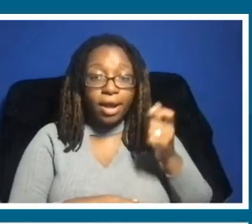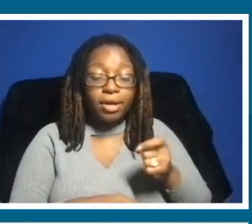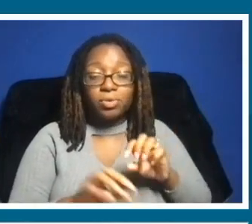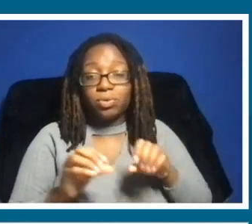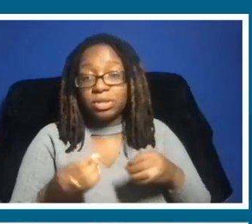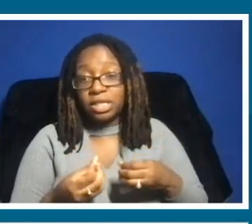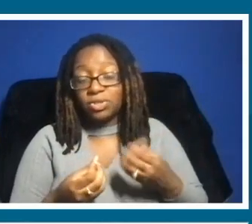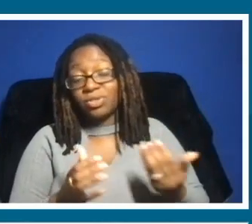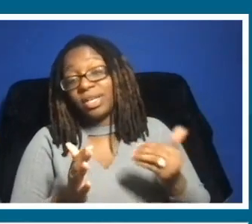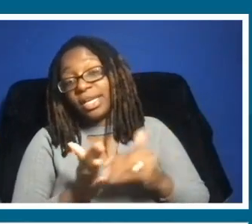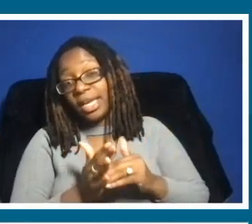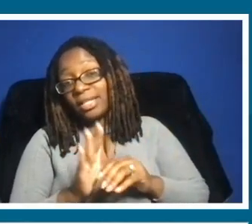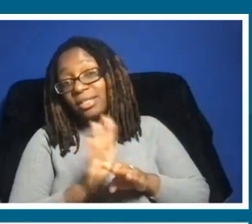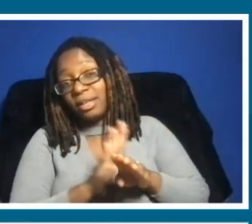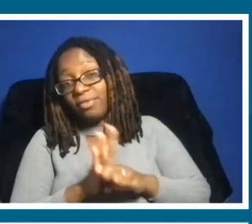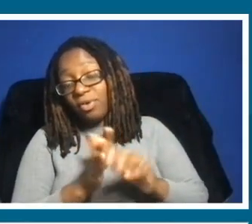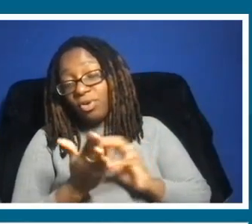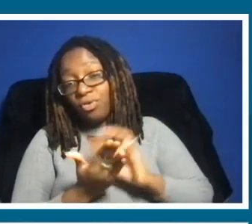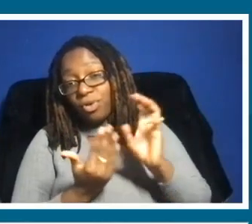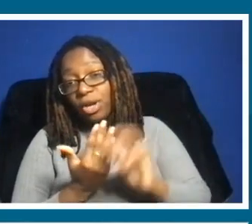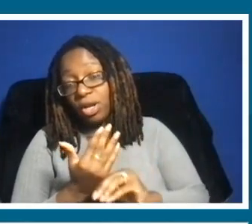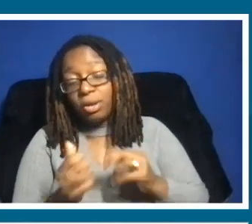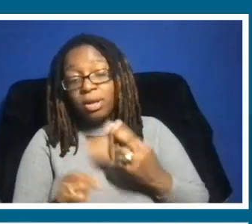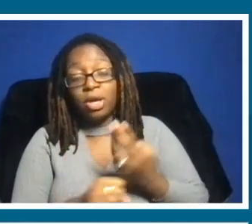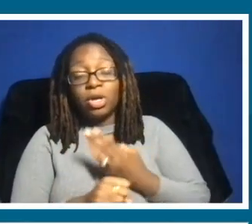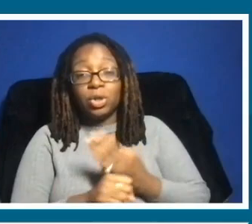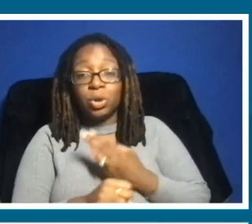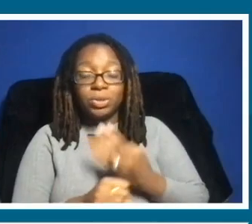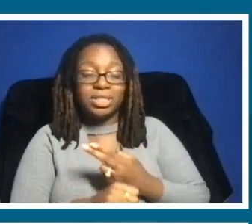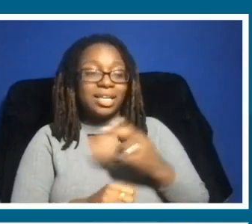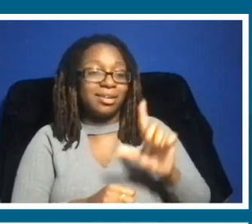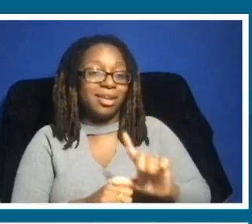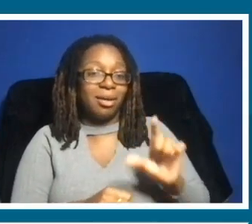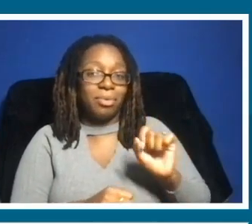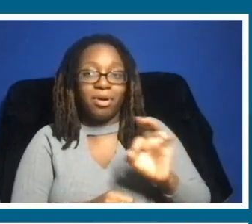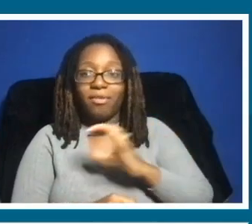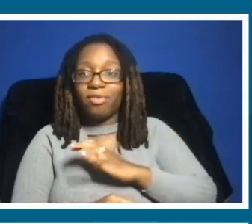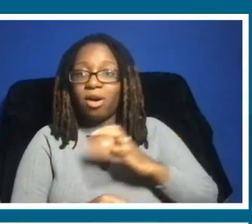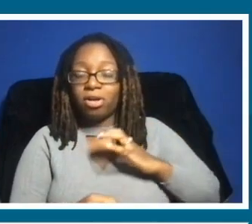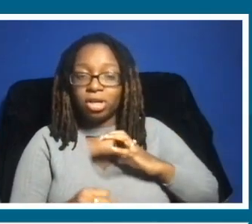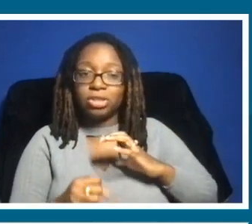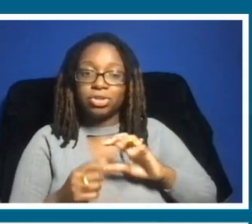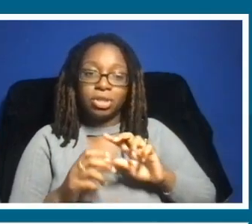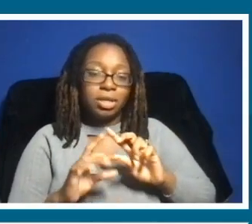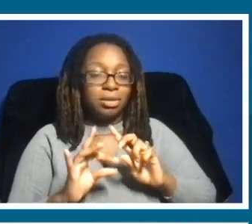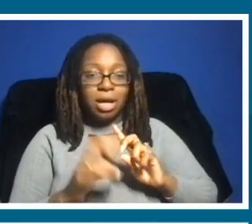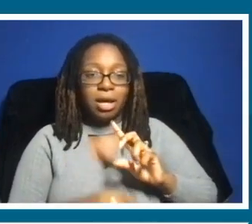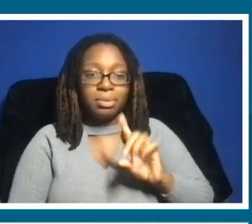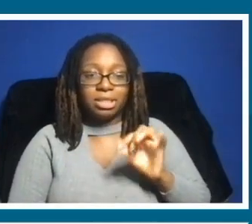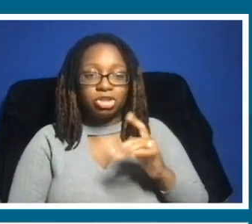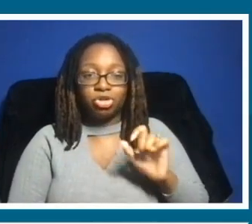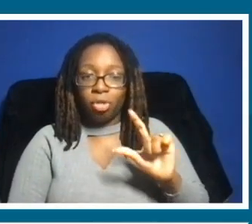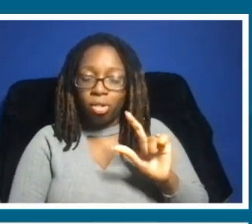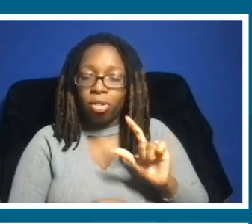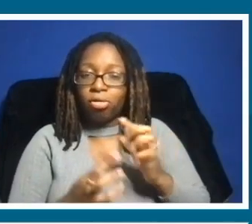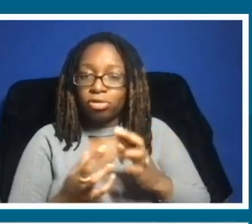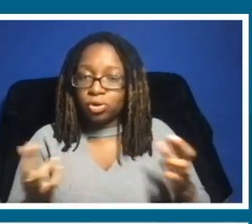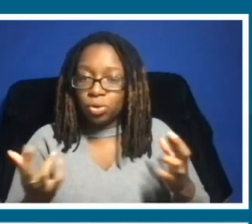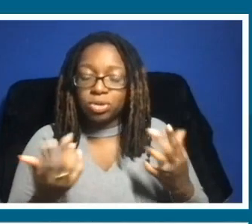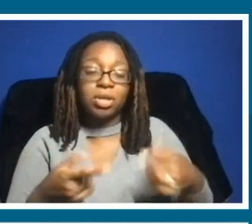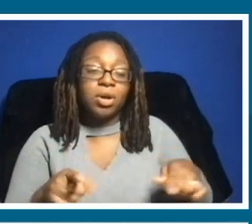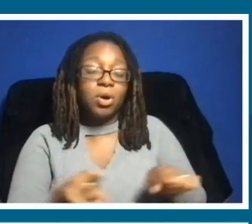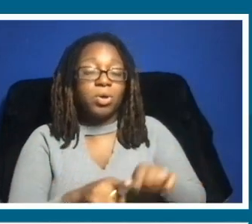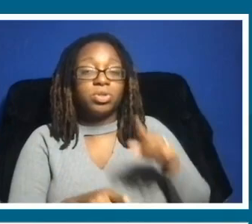curriculum using primary sources from the library's digitized collections, and or to develop professional development